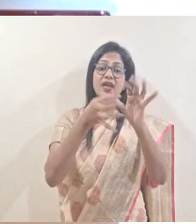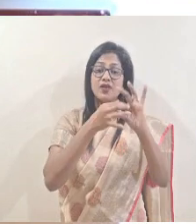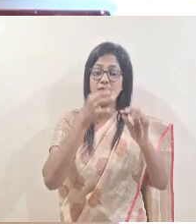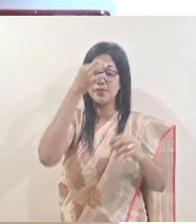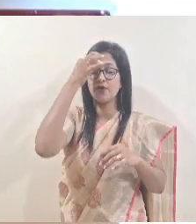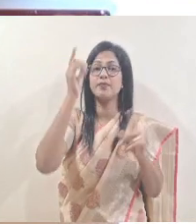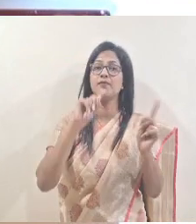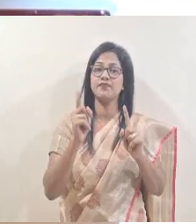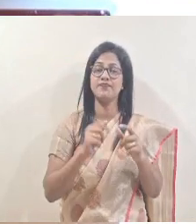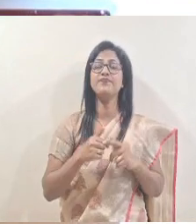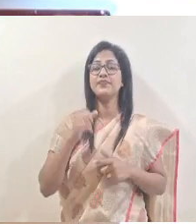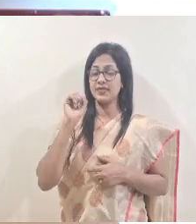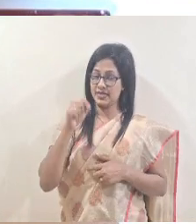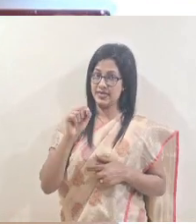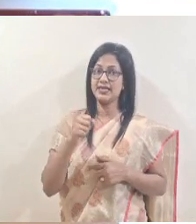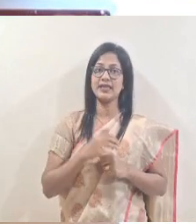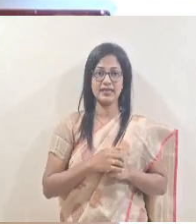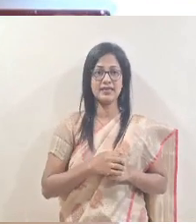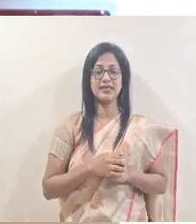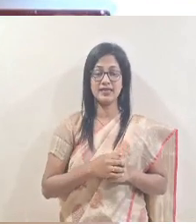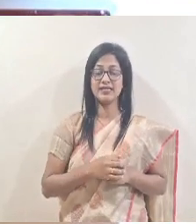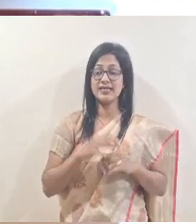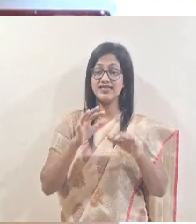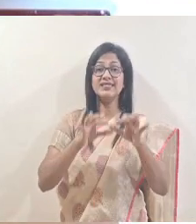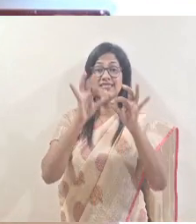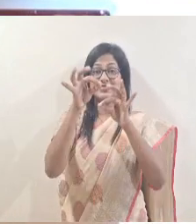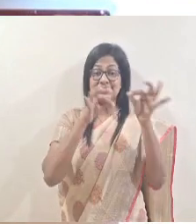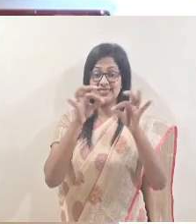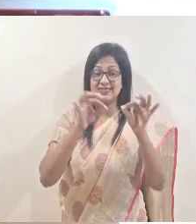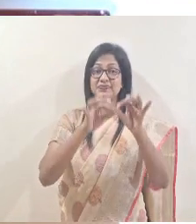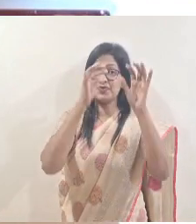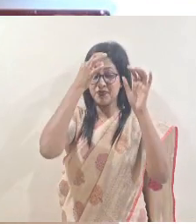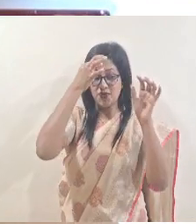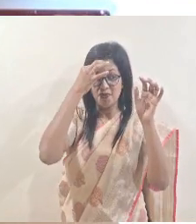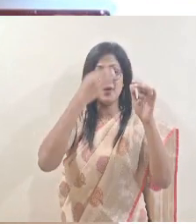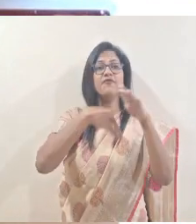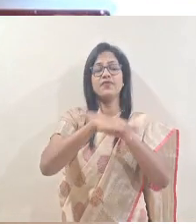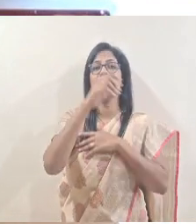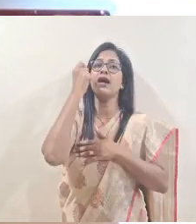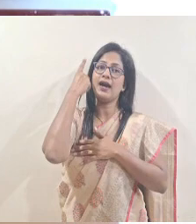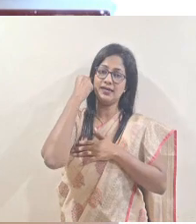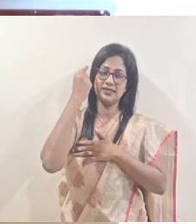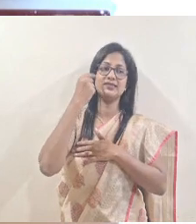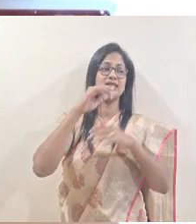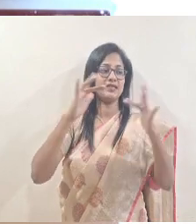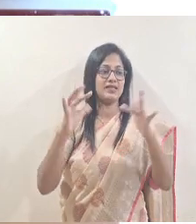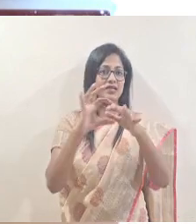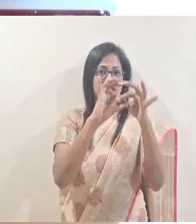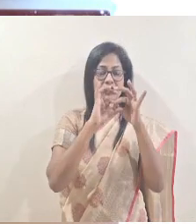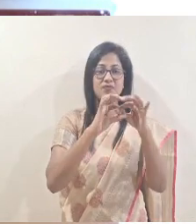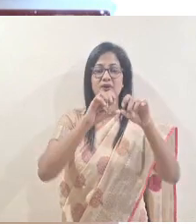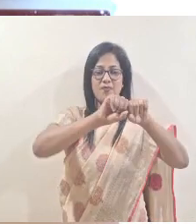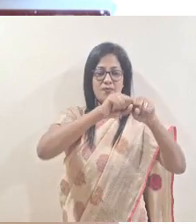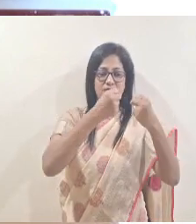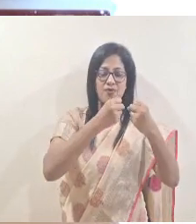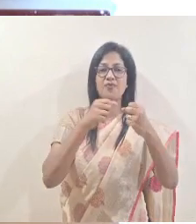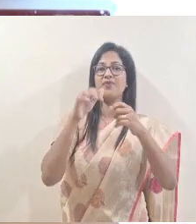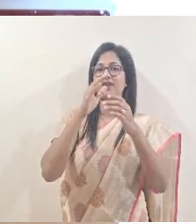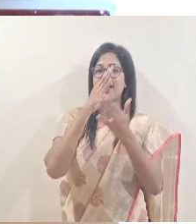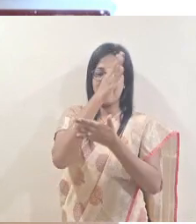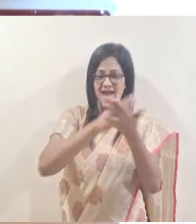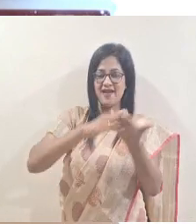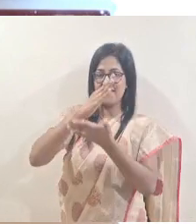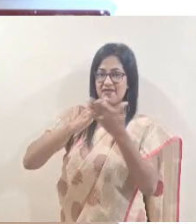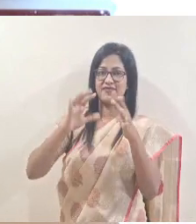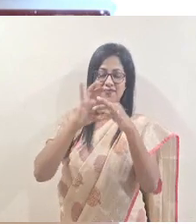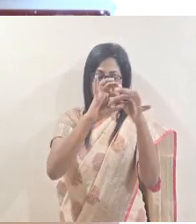are? Yes, sir. Where the specified problem, in a sense, we can consider the network like a broken network where individually we consider the parts